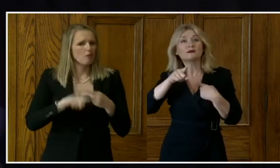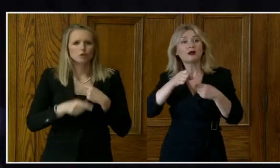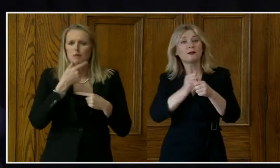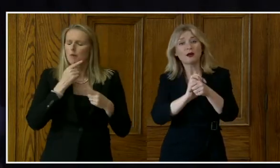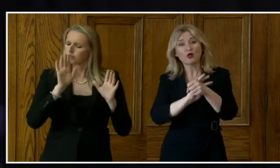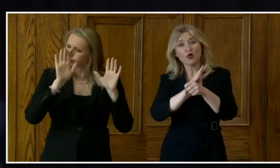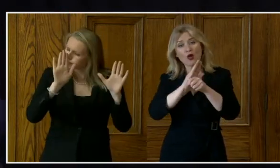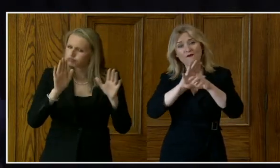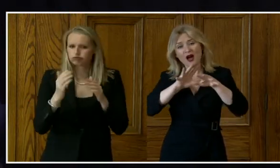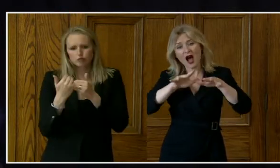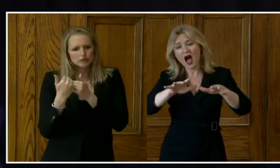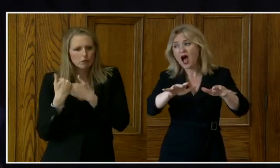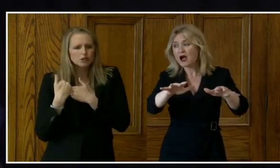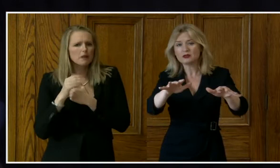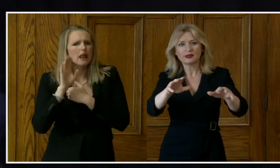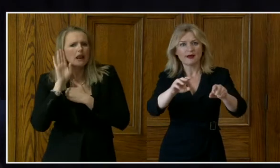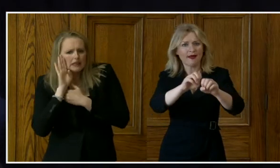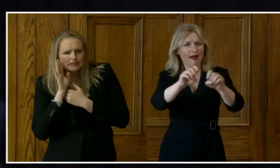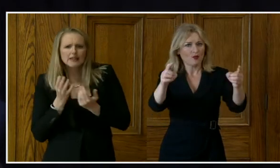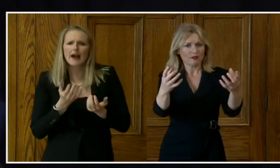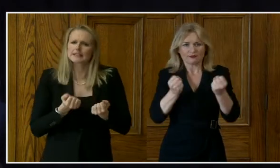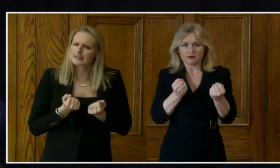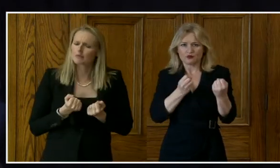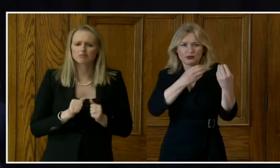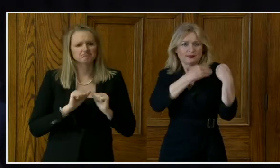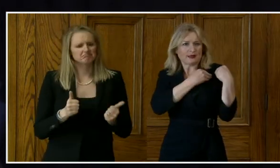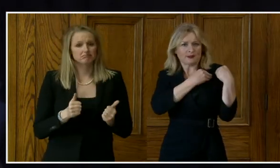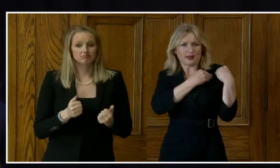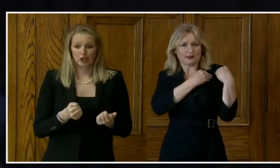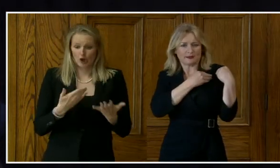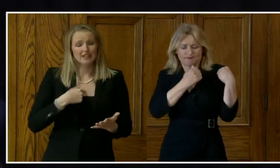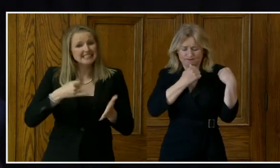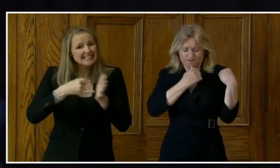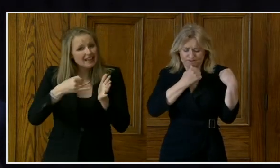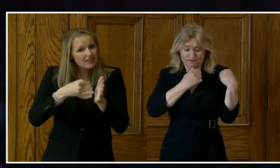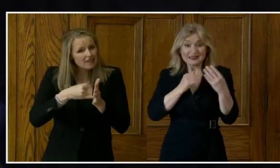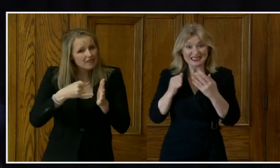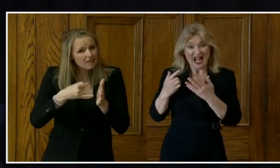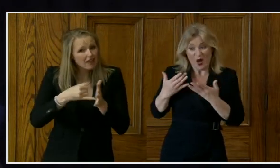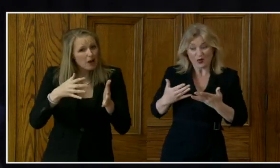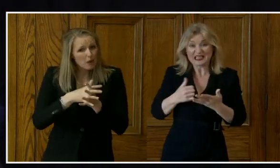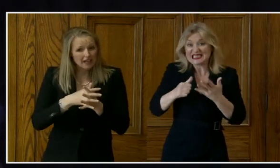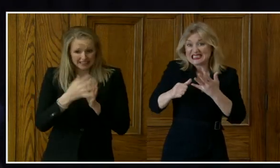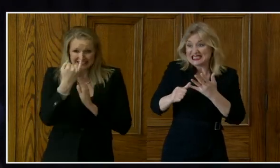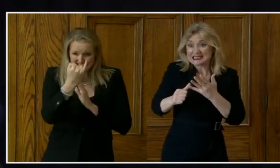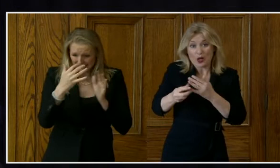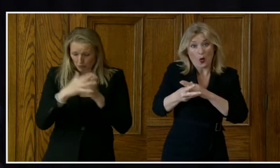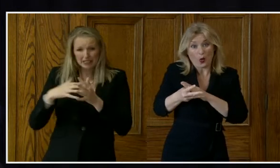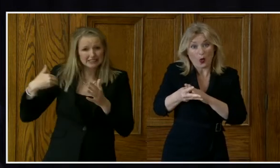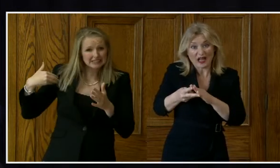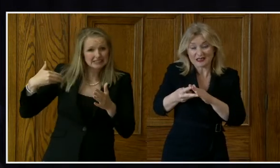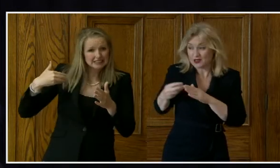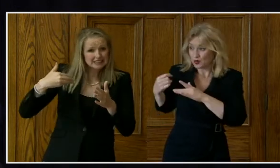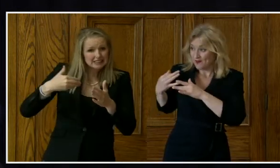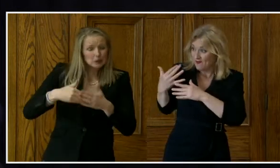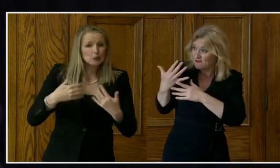responsible. And having stuck this for, we're now into the sixth week, having engaged in this for 6 weeks, I don't